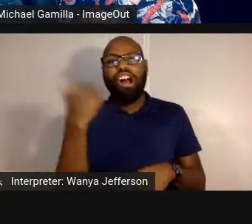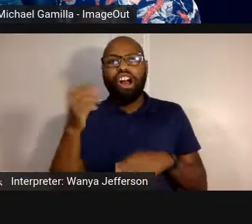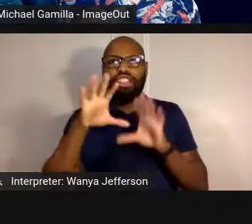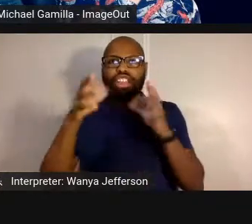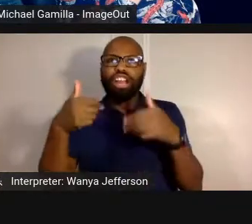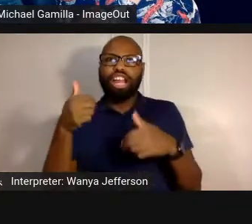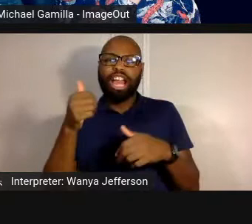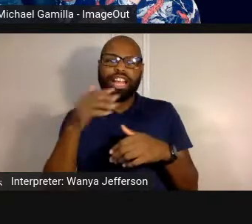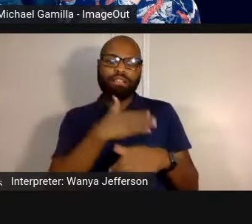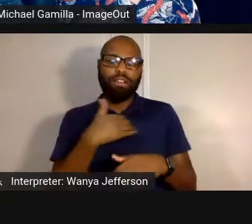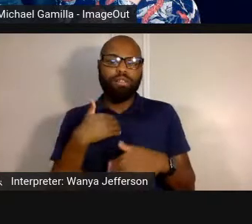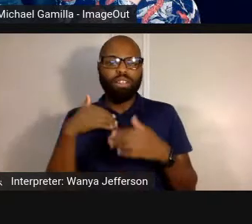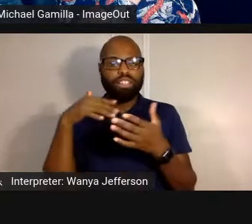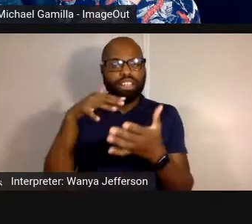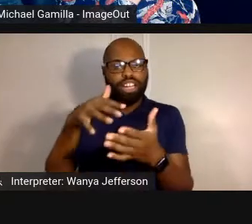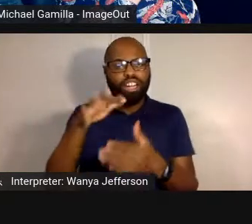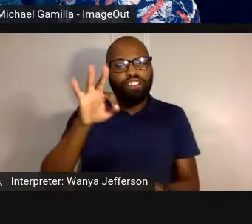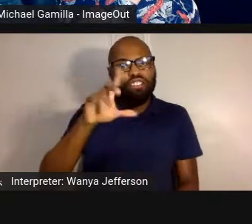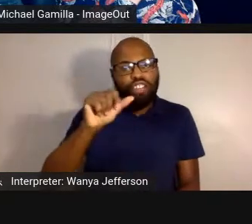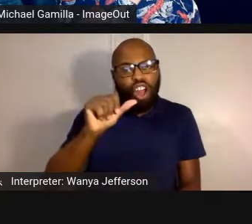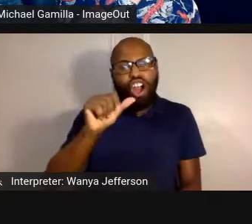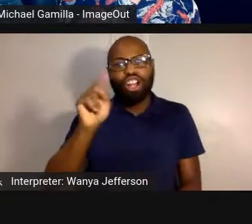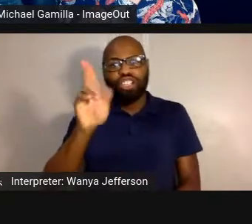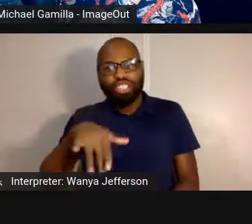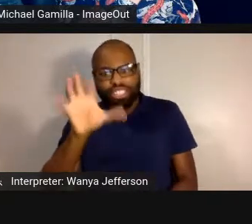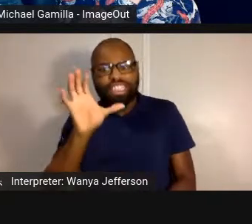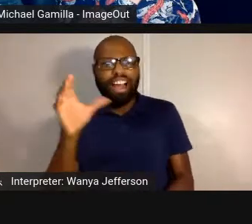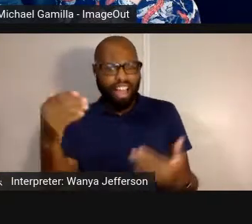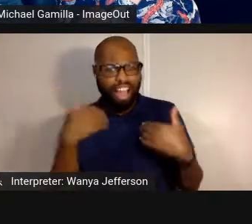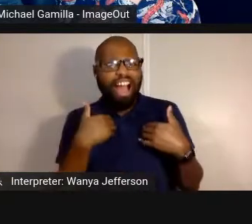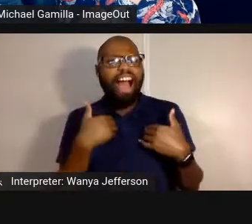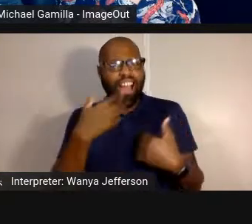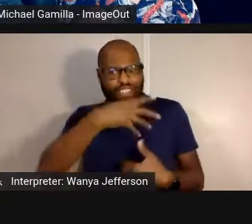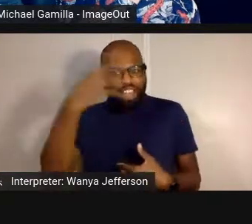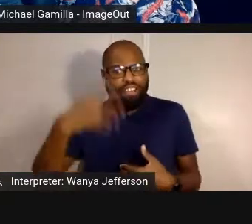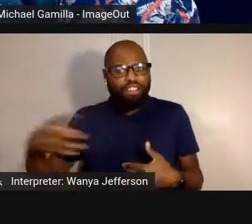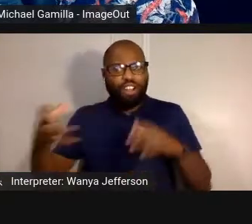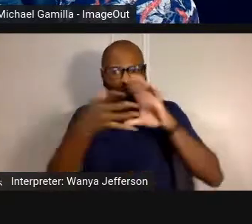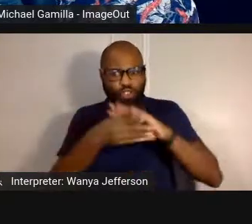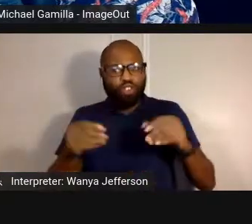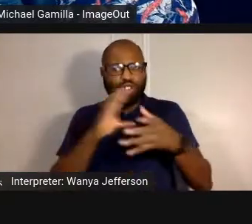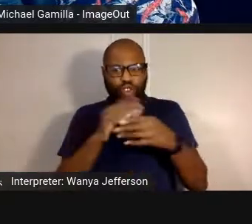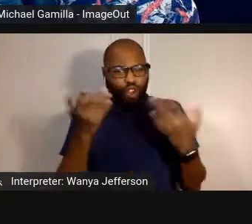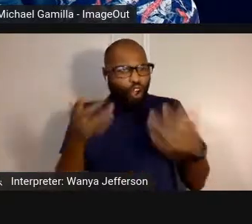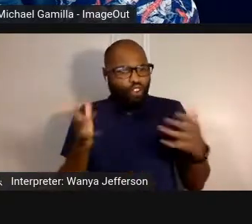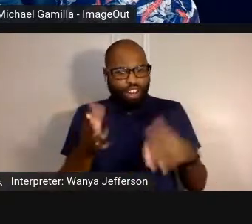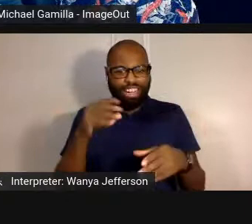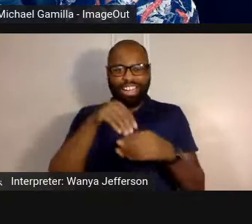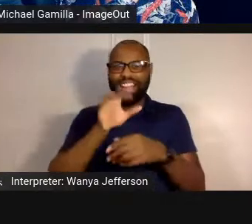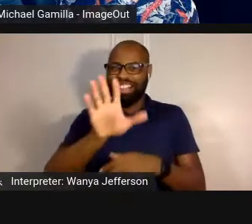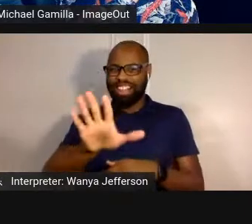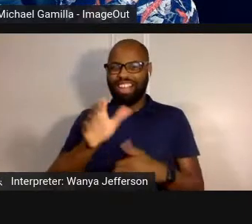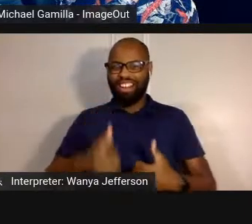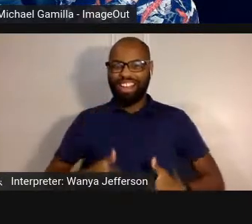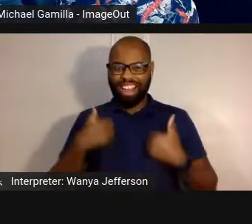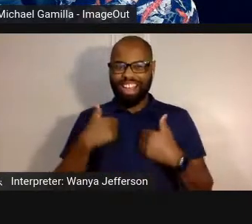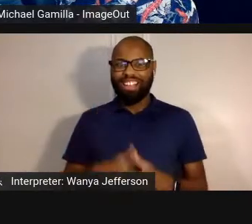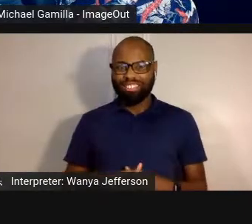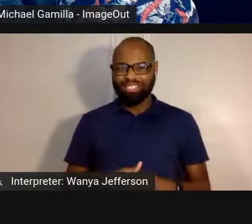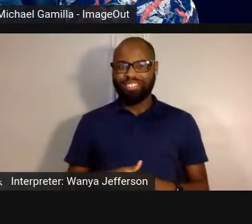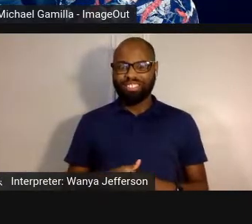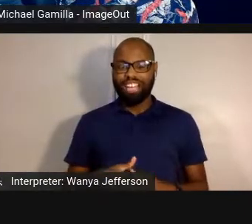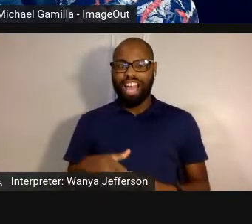New York. So they had that immigration story already entrenched into their lives. So that also, I know